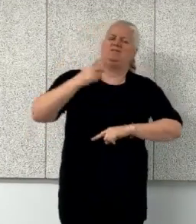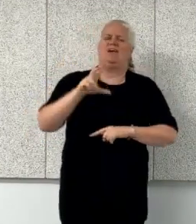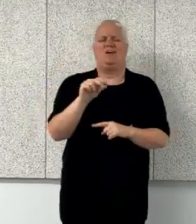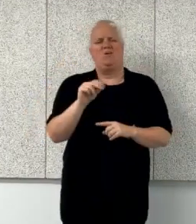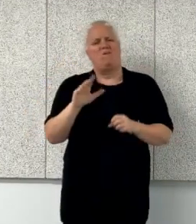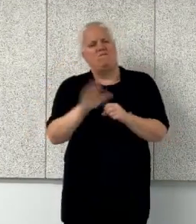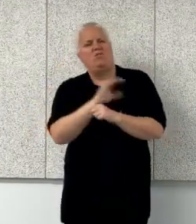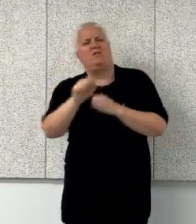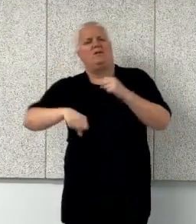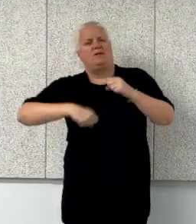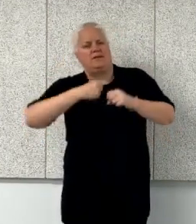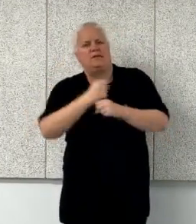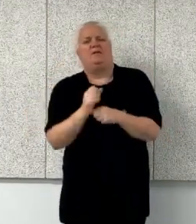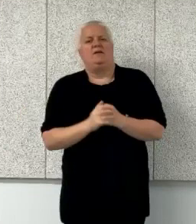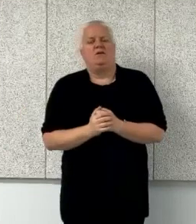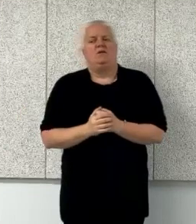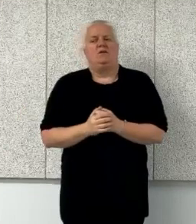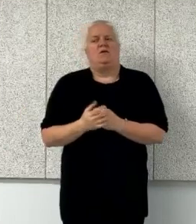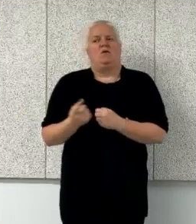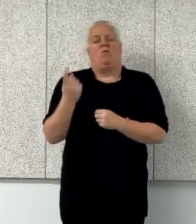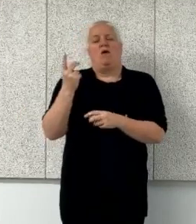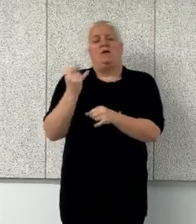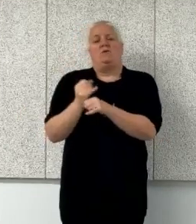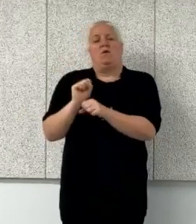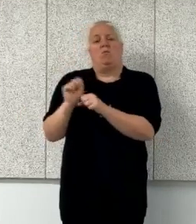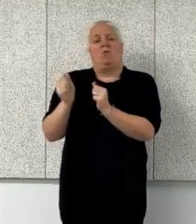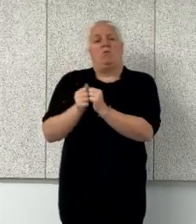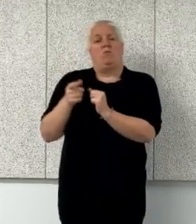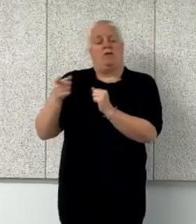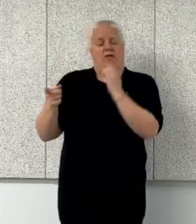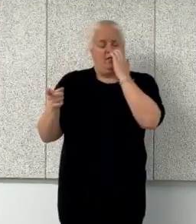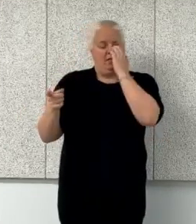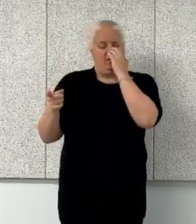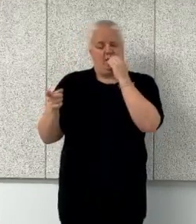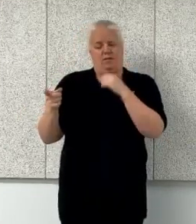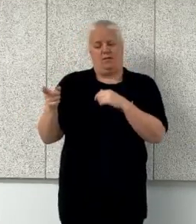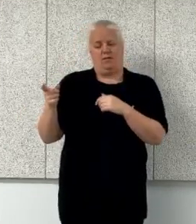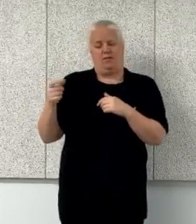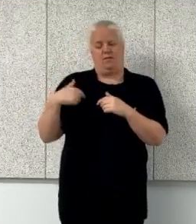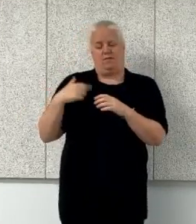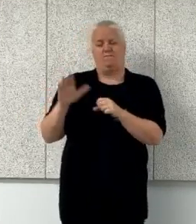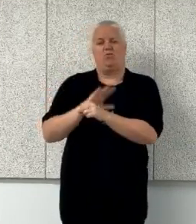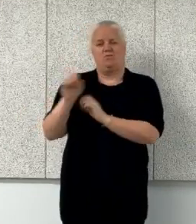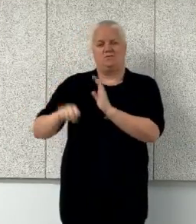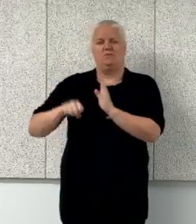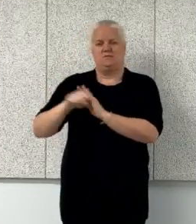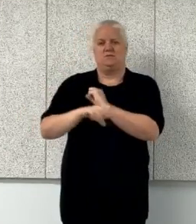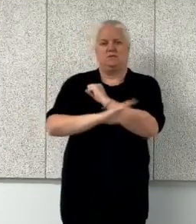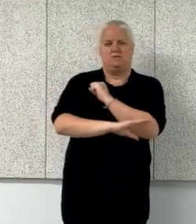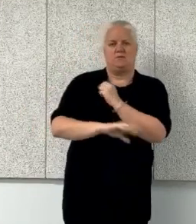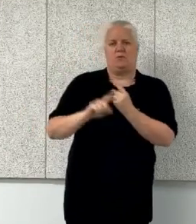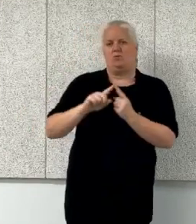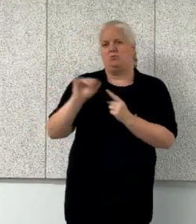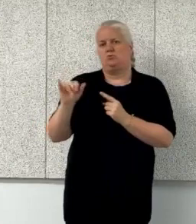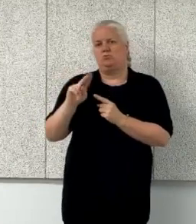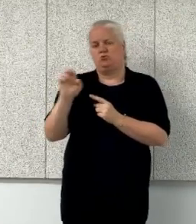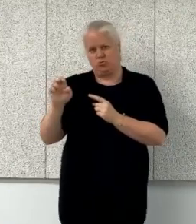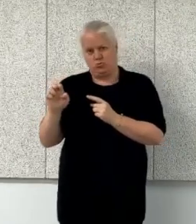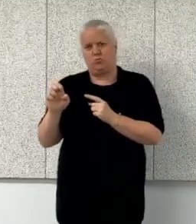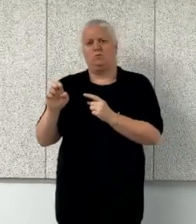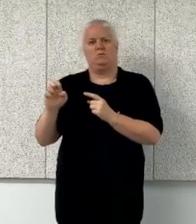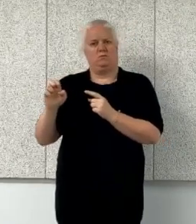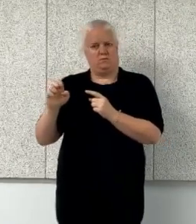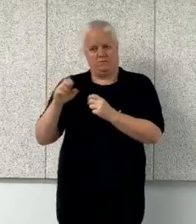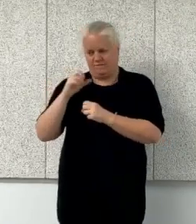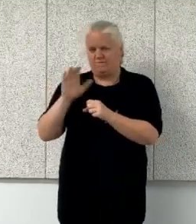actually run an institutional branding campaign for their entire season from like September through June. And it just is constantly running to all the